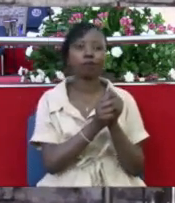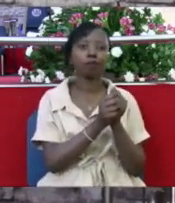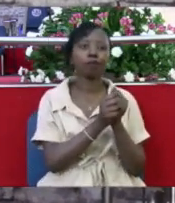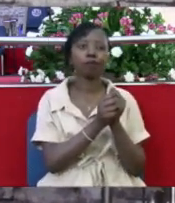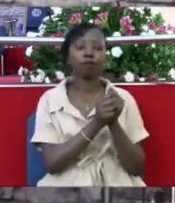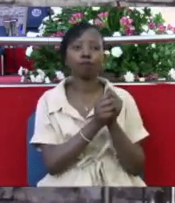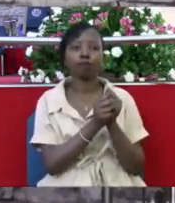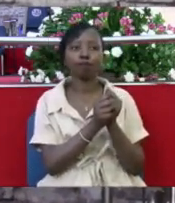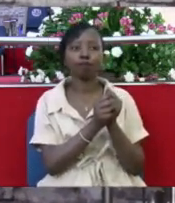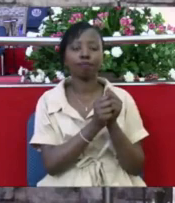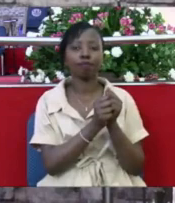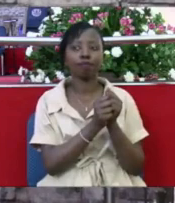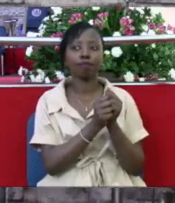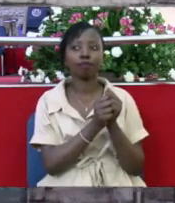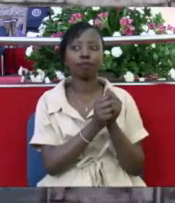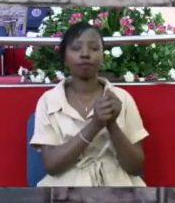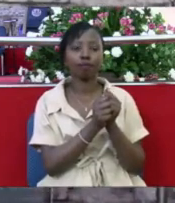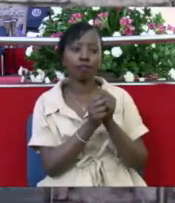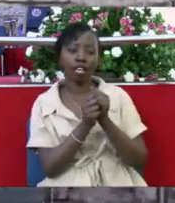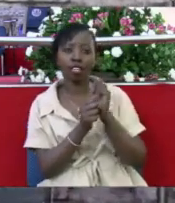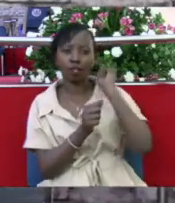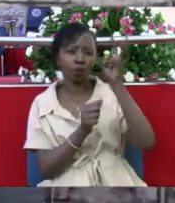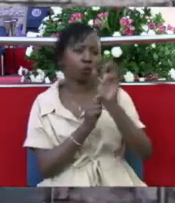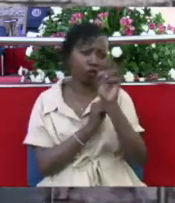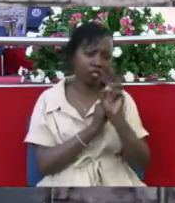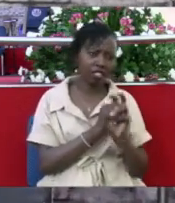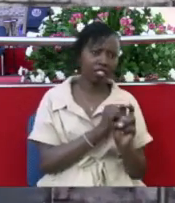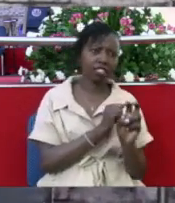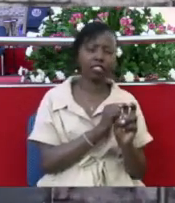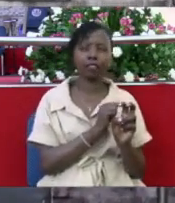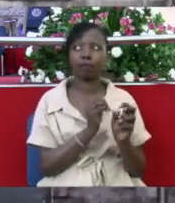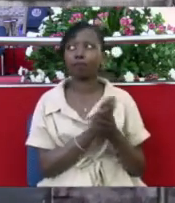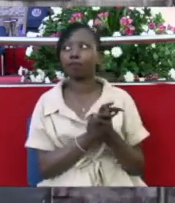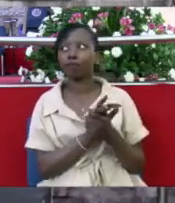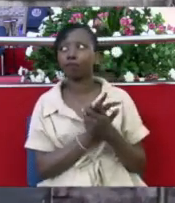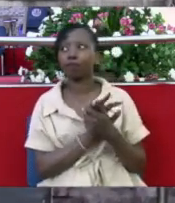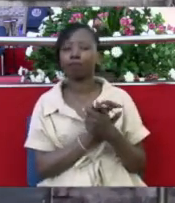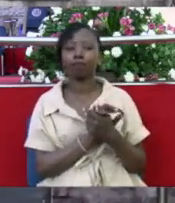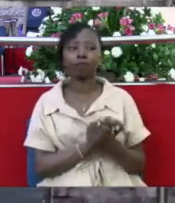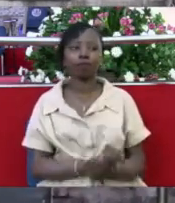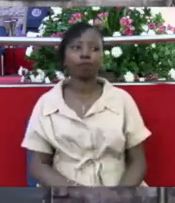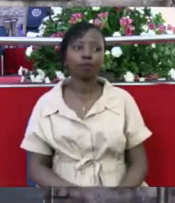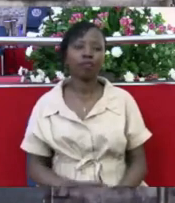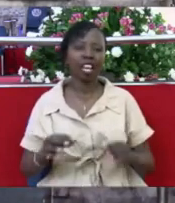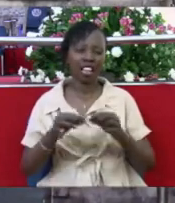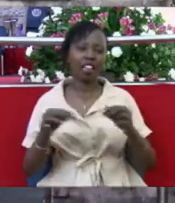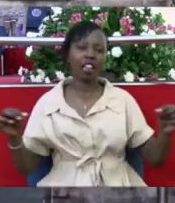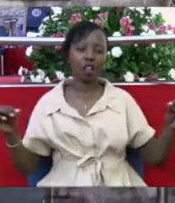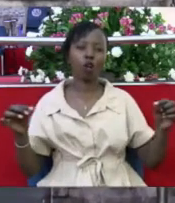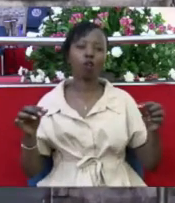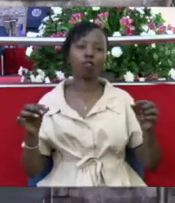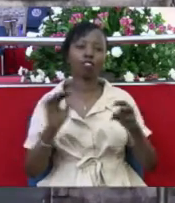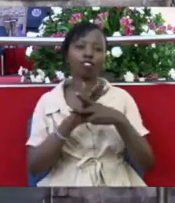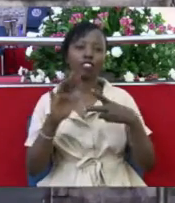tutaanzia pale 10. And I'm going to read a couple of long scriptures. Na tutakuwa tunasoma maandiko marefu